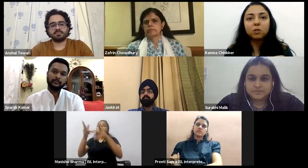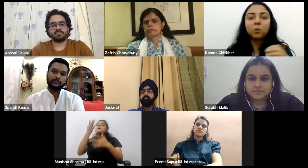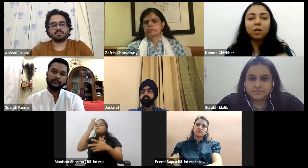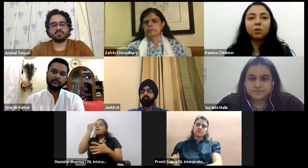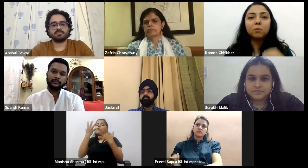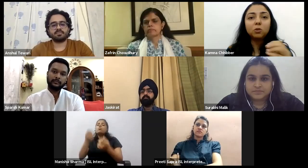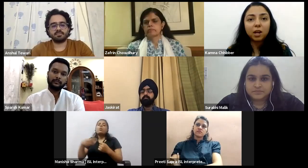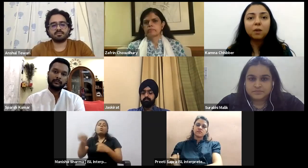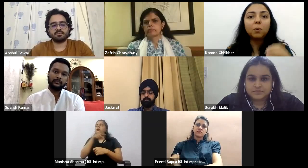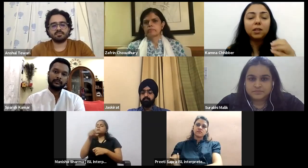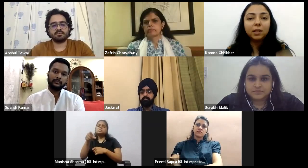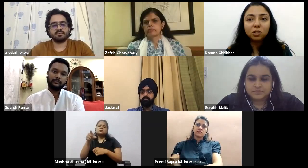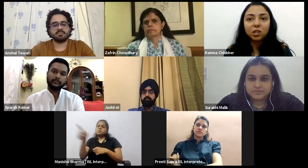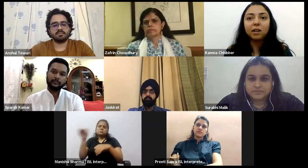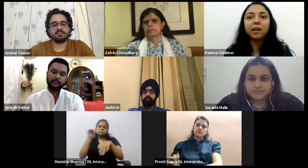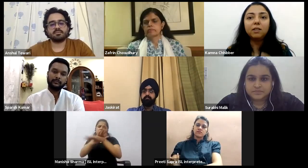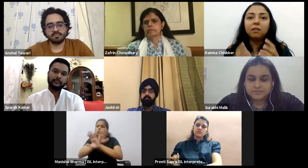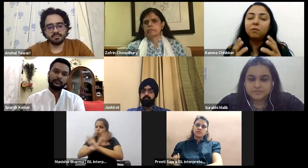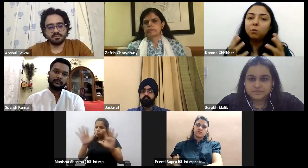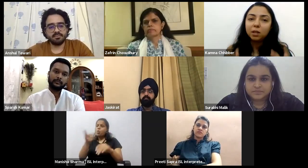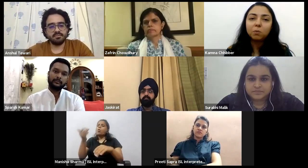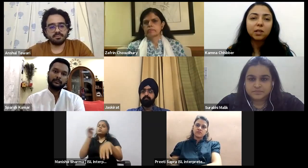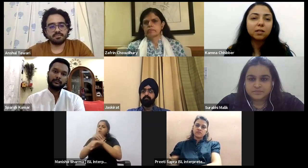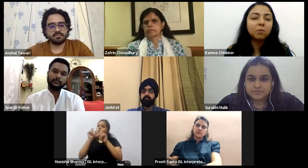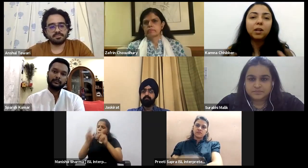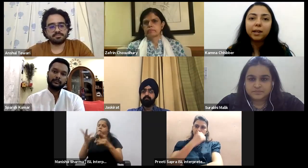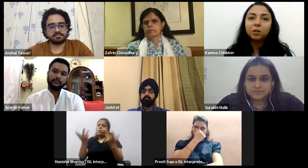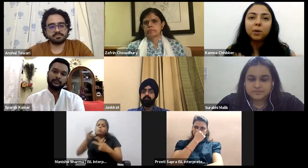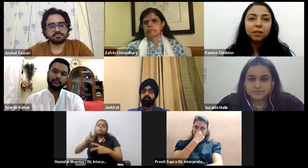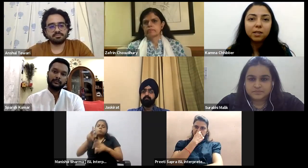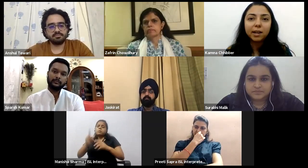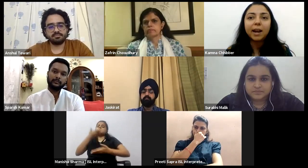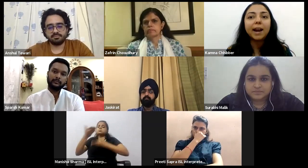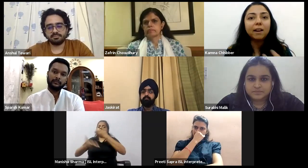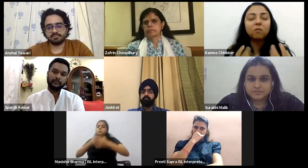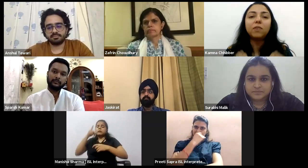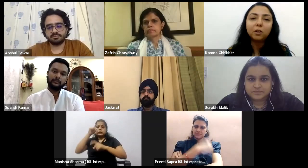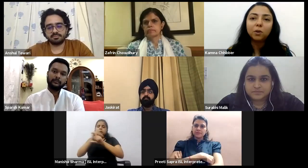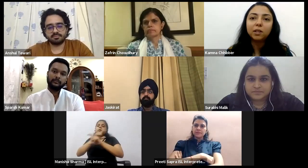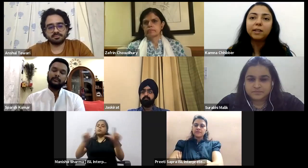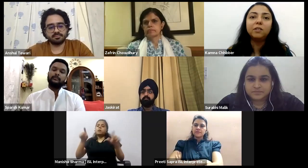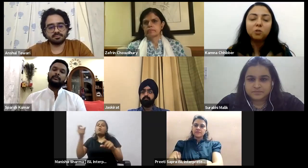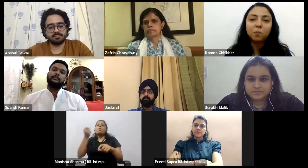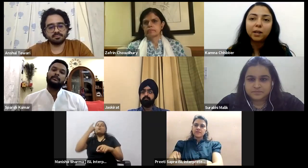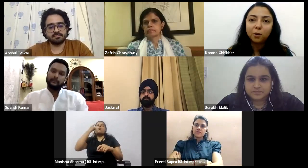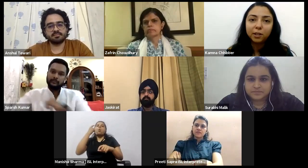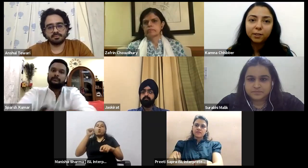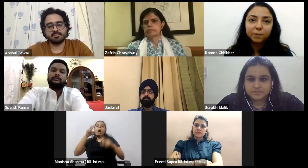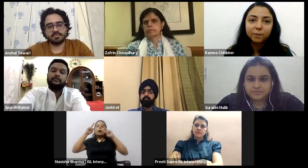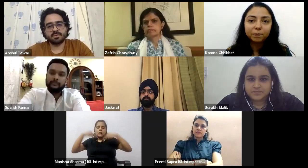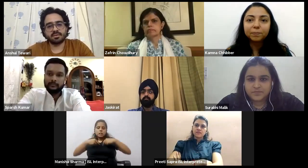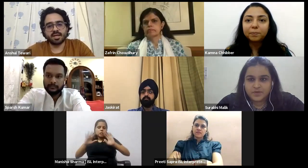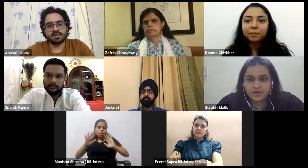it wasn't okay for them to share what they did share. And if you make it precise, they're more likely to understand and reflect on it and introspect on